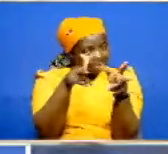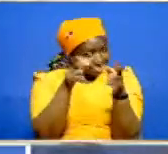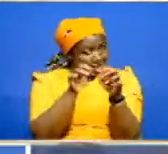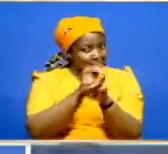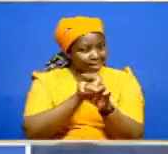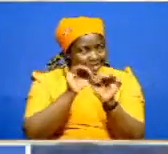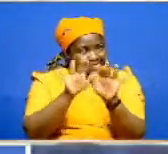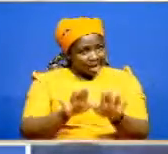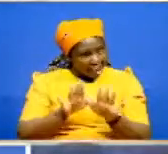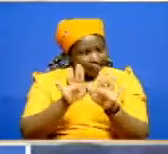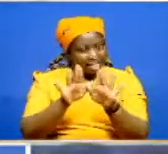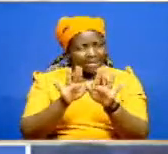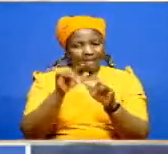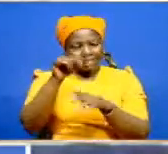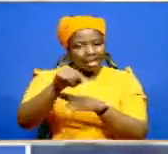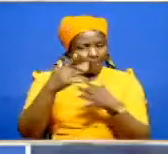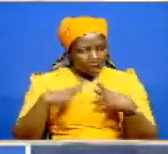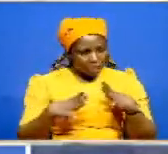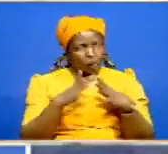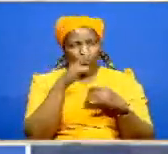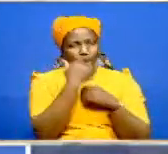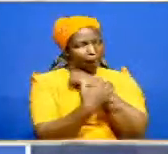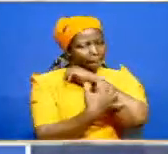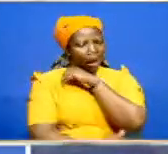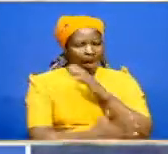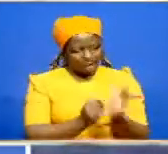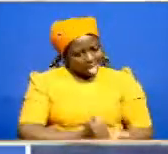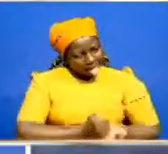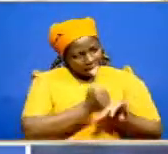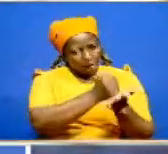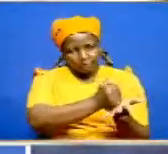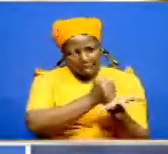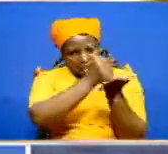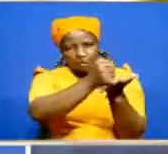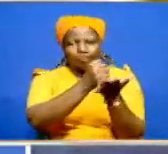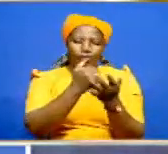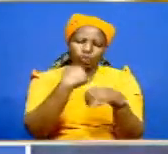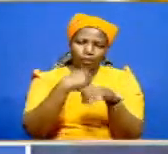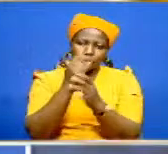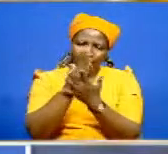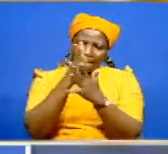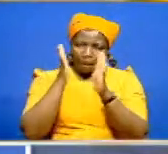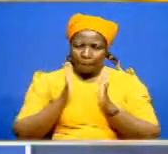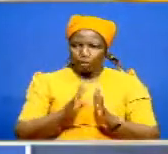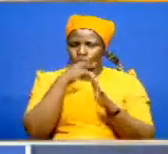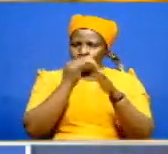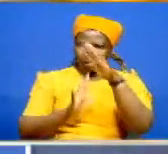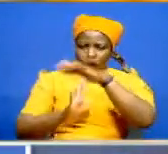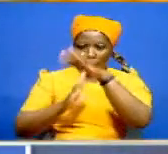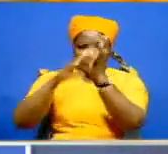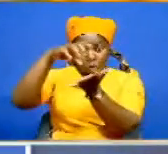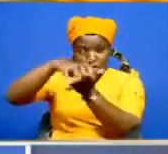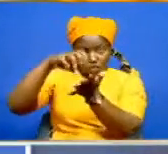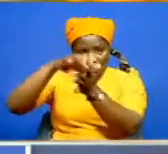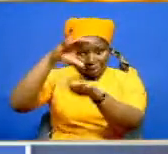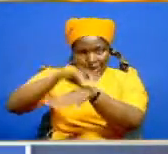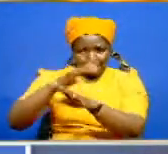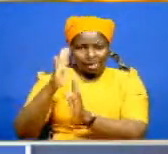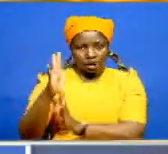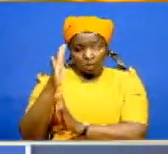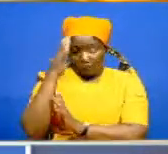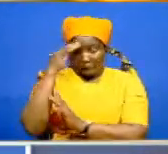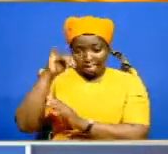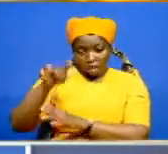tuwasaidie hapa chini, ndio hata yule mtu wako juu awe na usalama, kwa sababu huyu wa chini ako